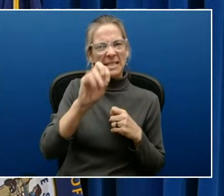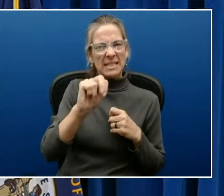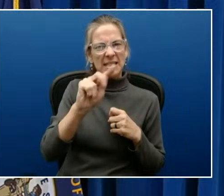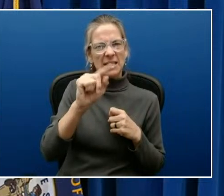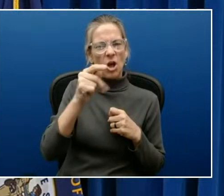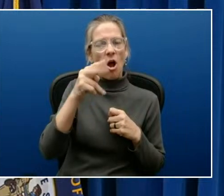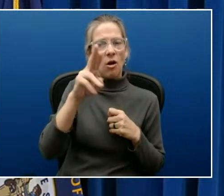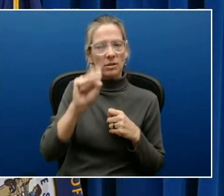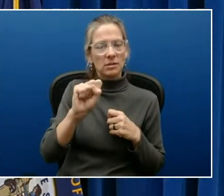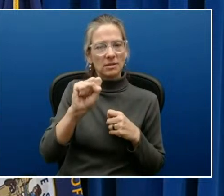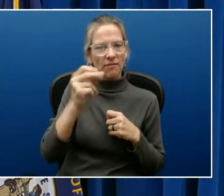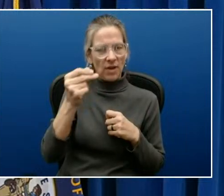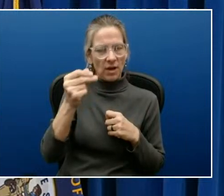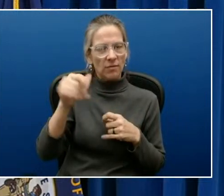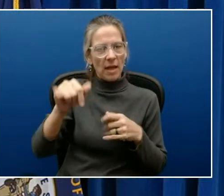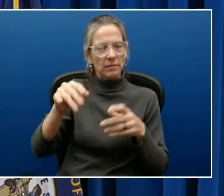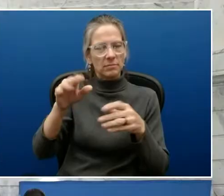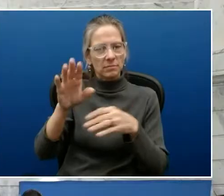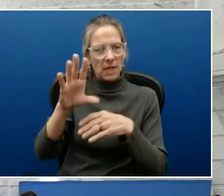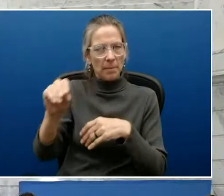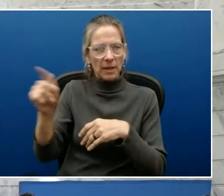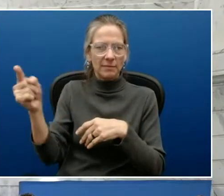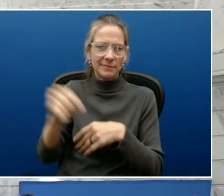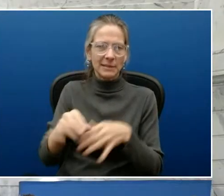this historic groundbreaking means.